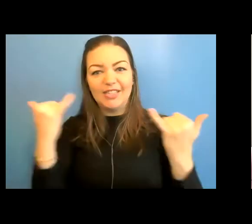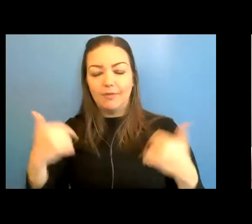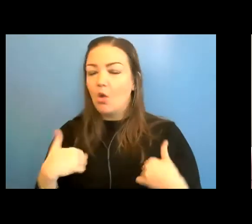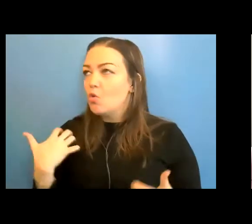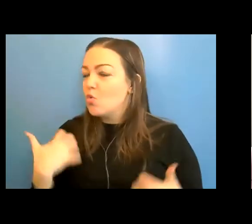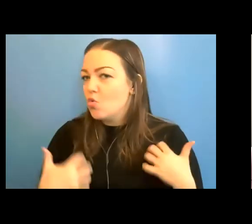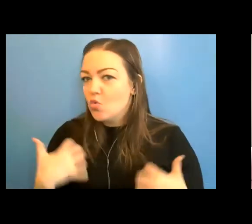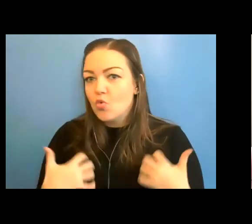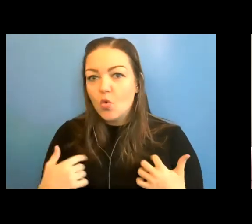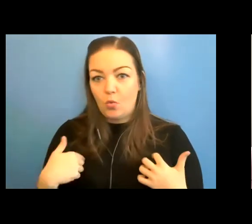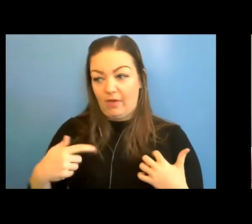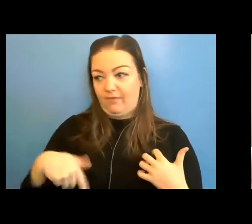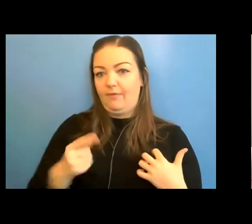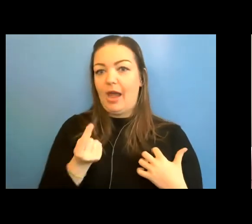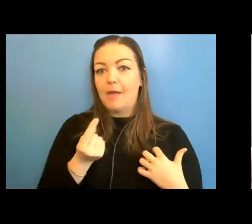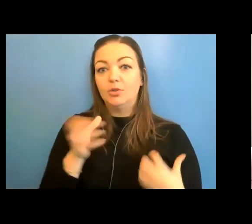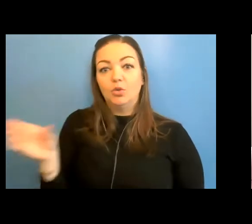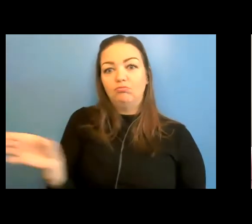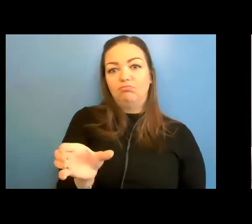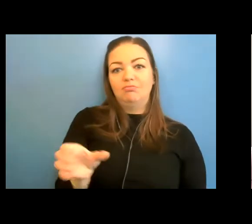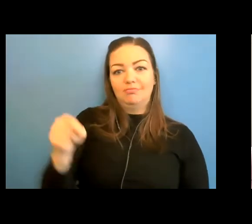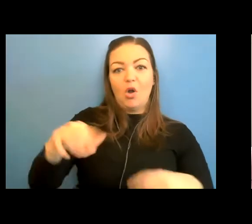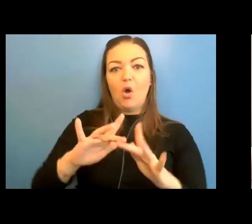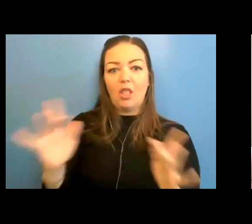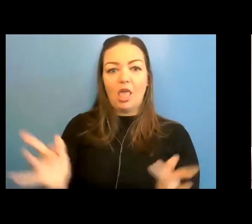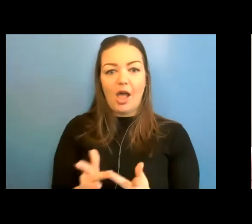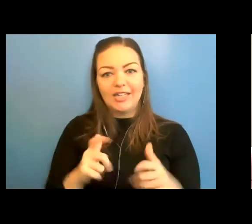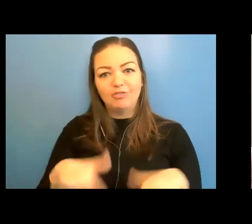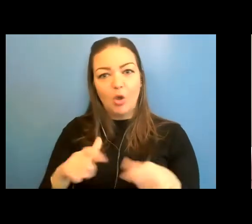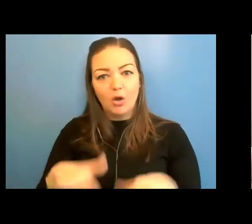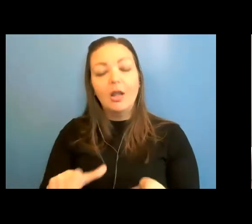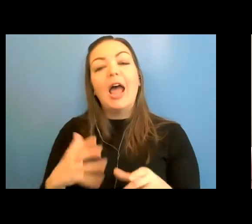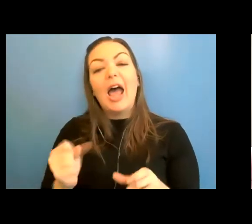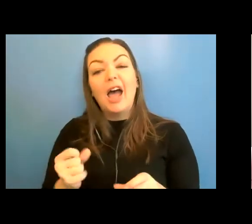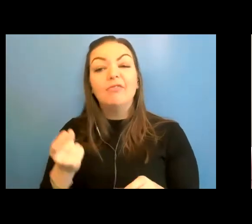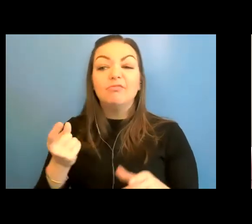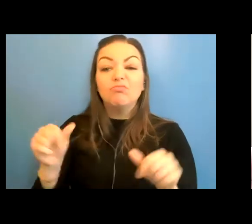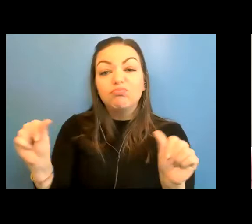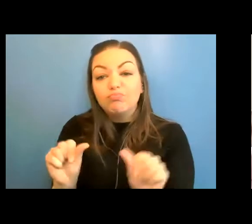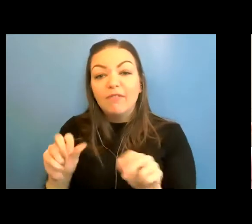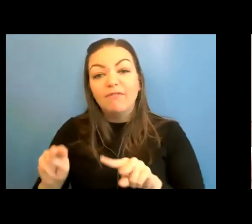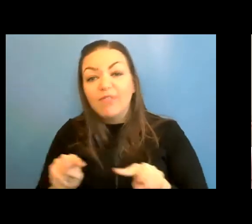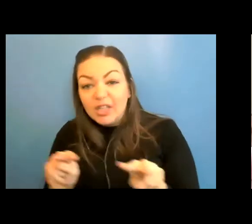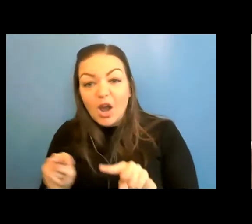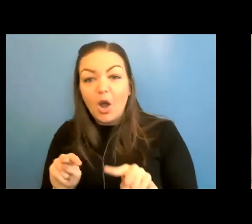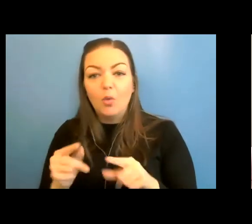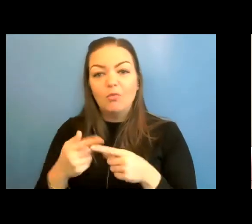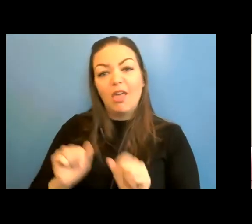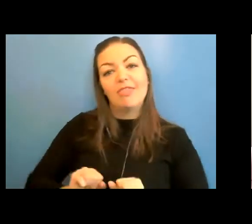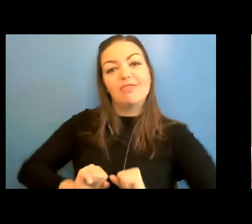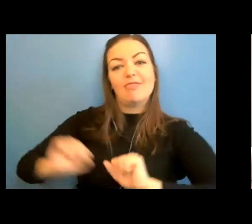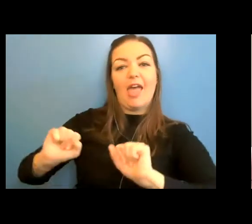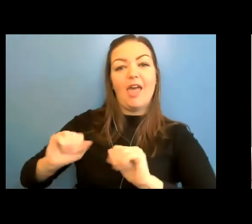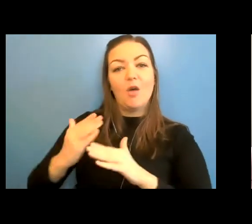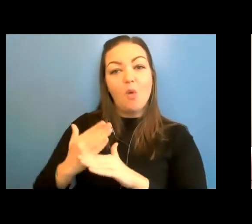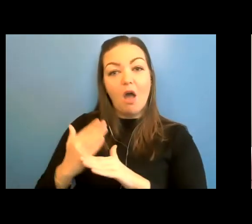to keep them in the online version. We've got little videos from each of the artists about the work in development, and then